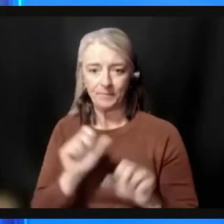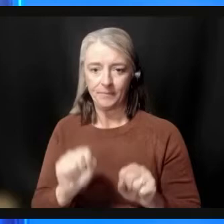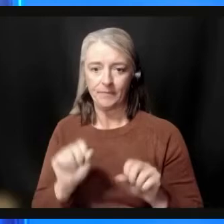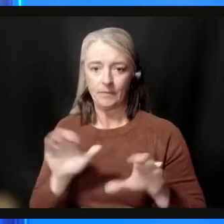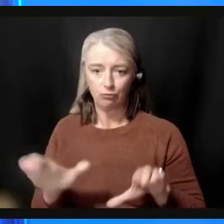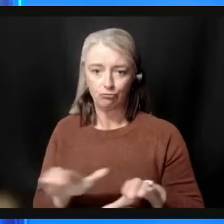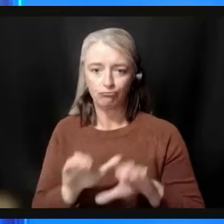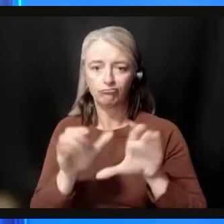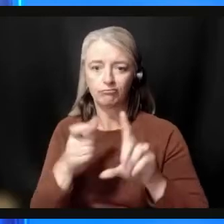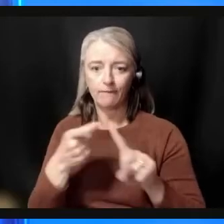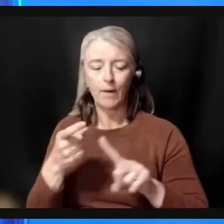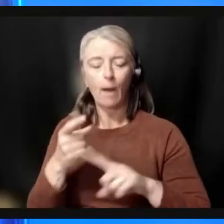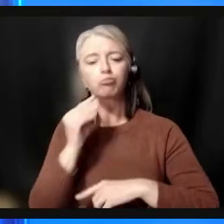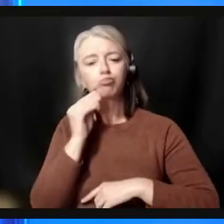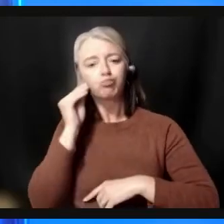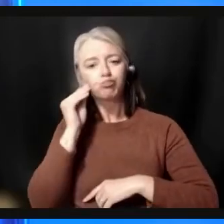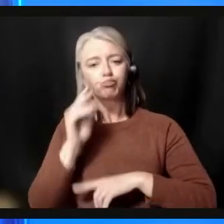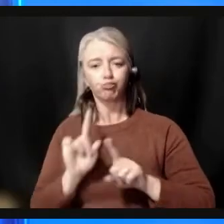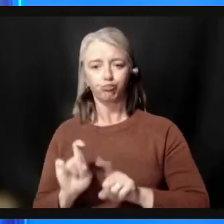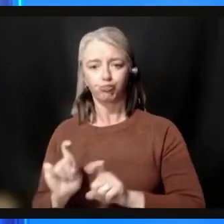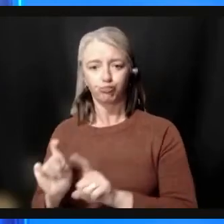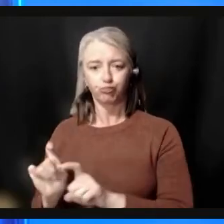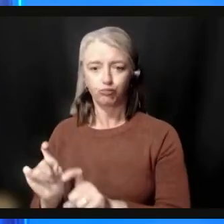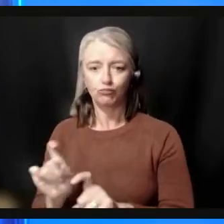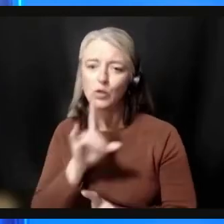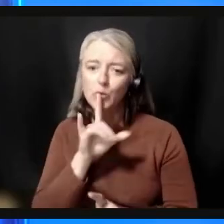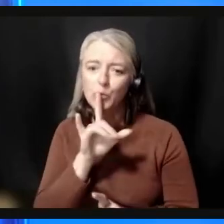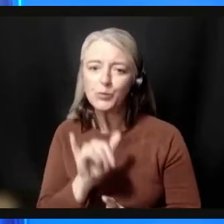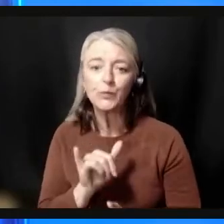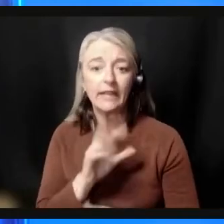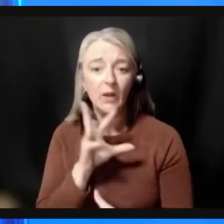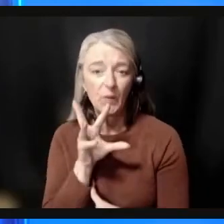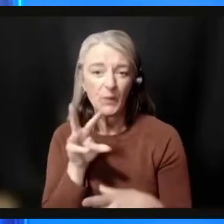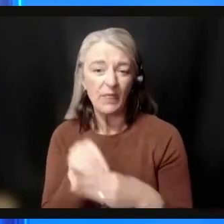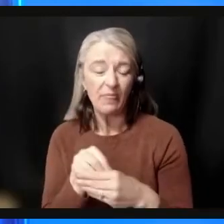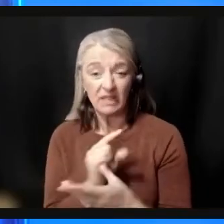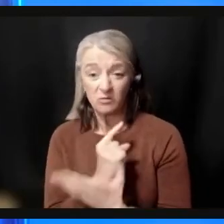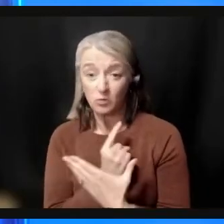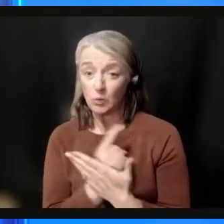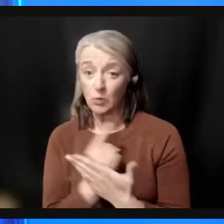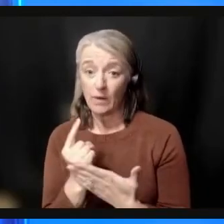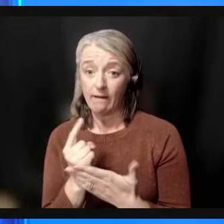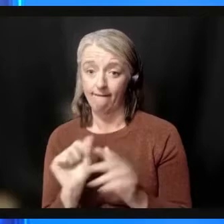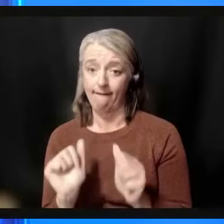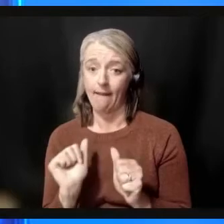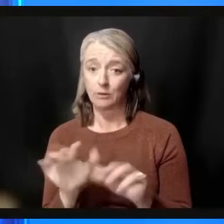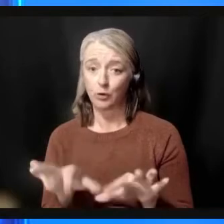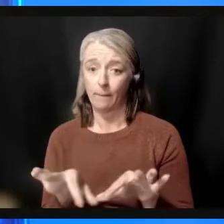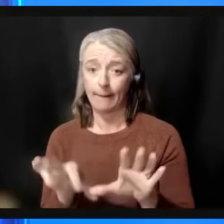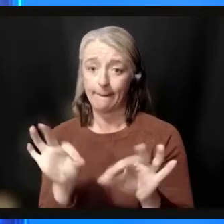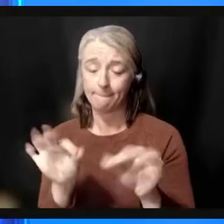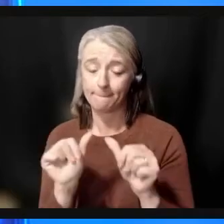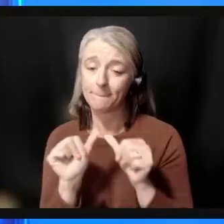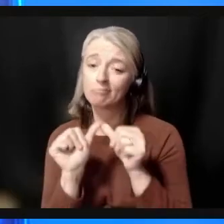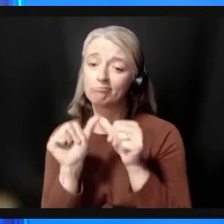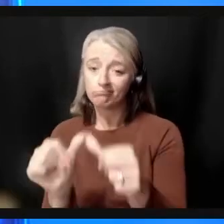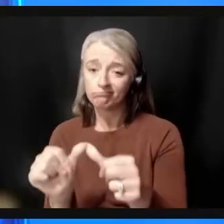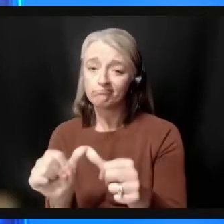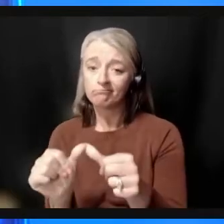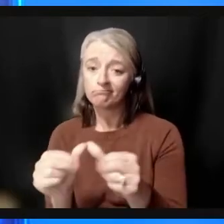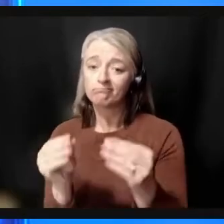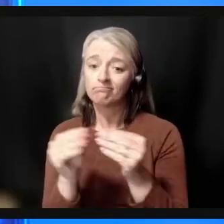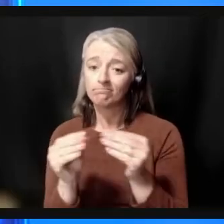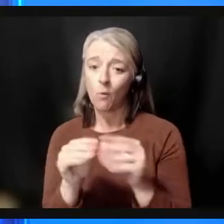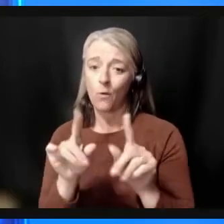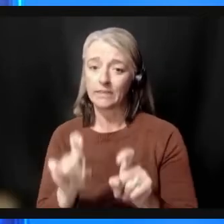the comfort of their home. So really within, I would say, a week, we were able to pick up and continue genetic testing even when those